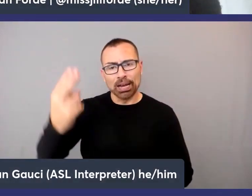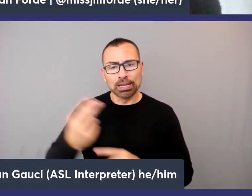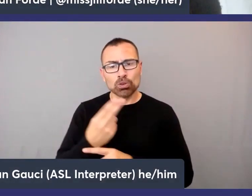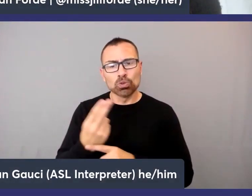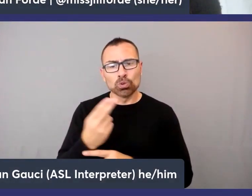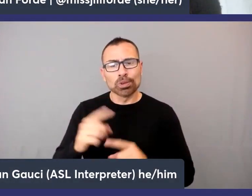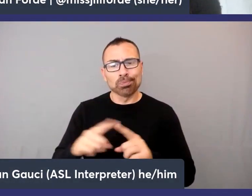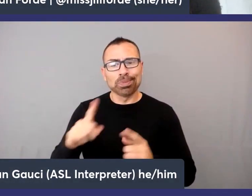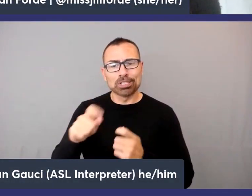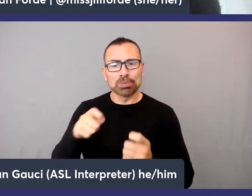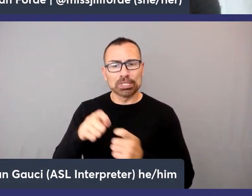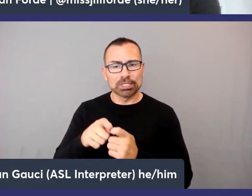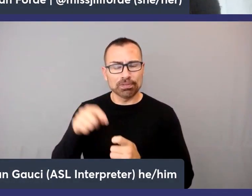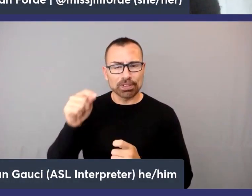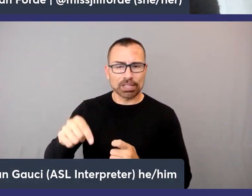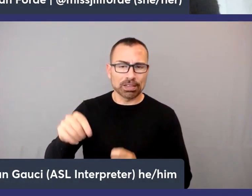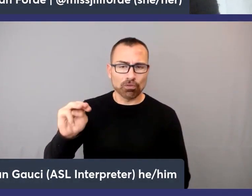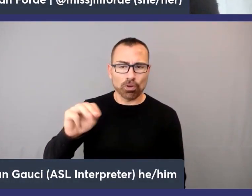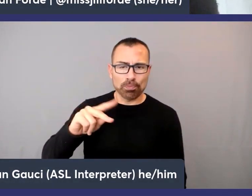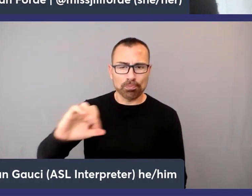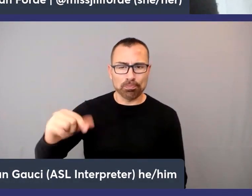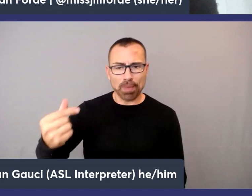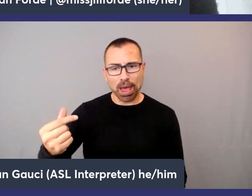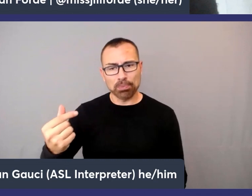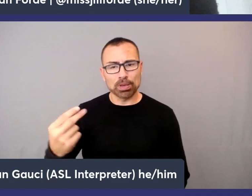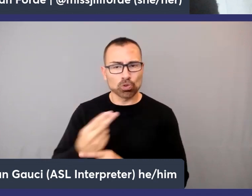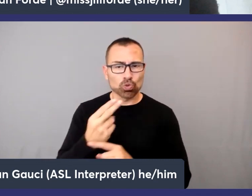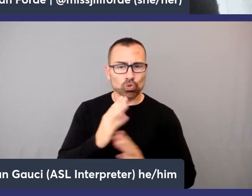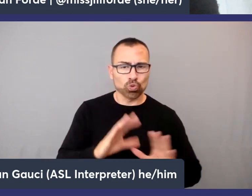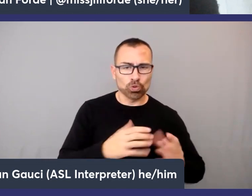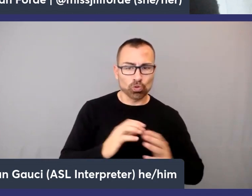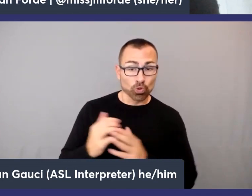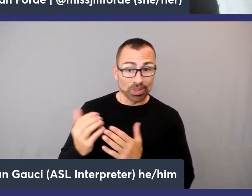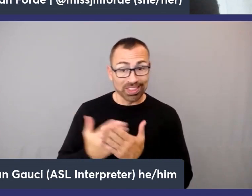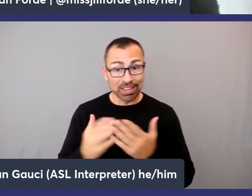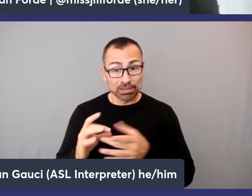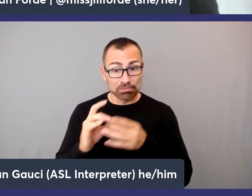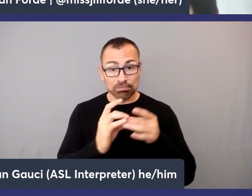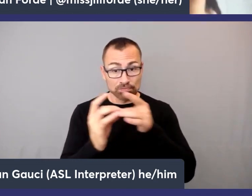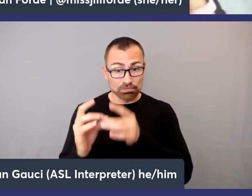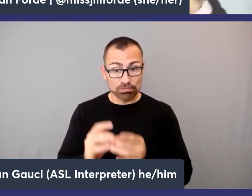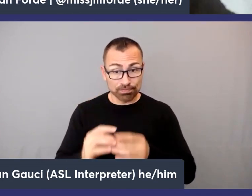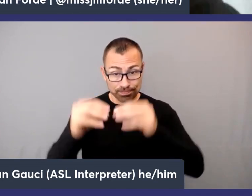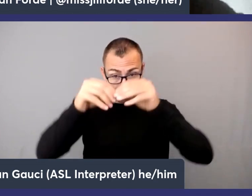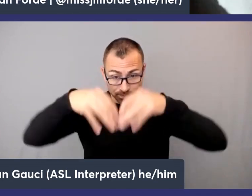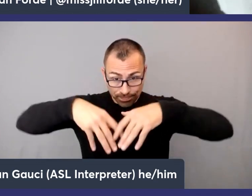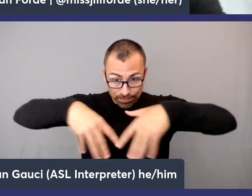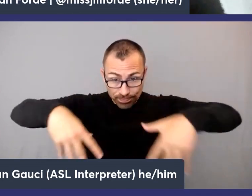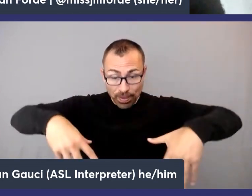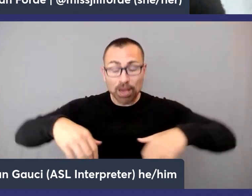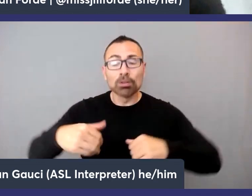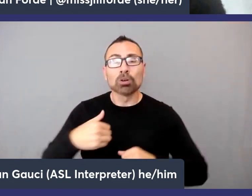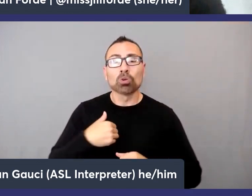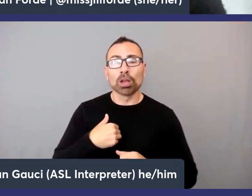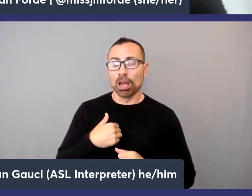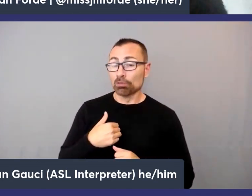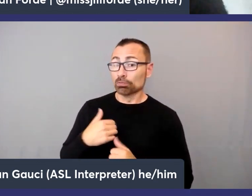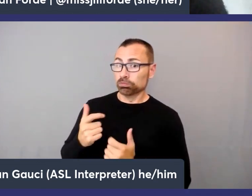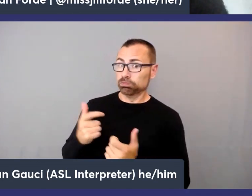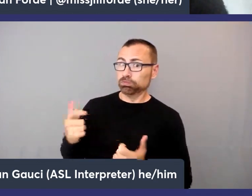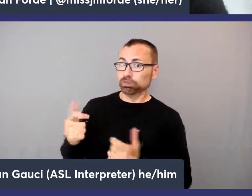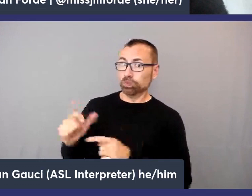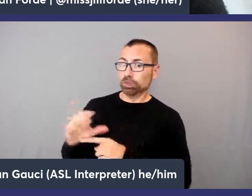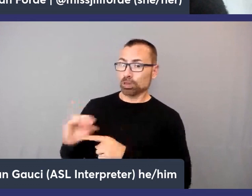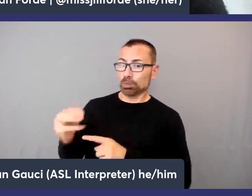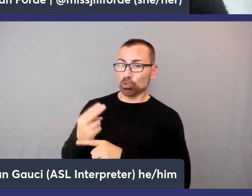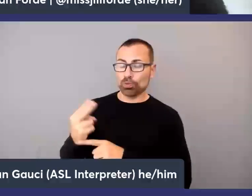this specifically around like mapping user groups and things like that, we actually do have a very large client that is actually using a graph as